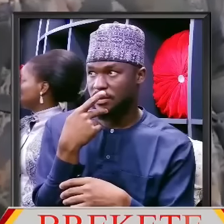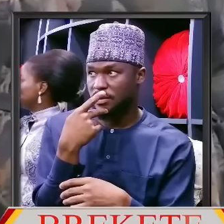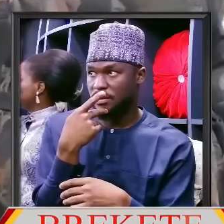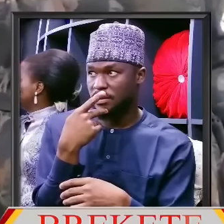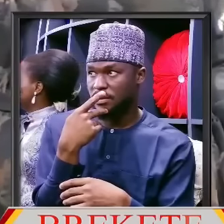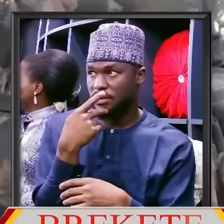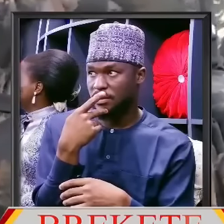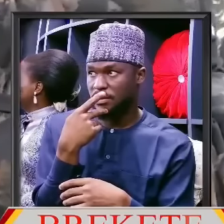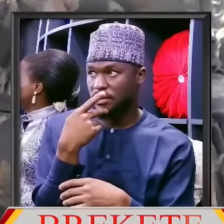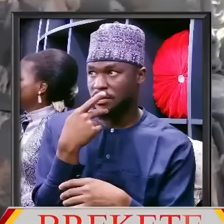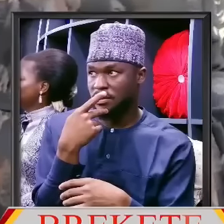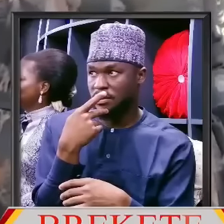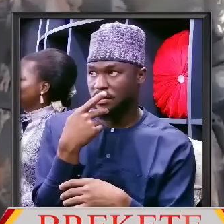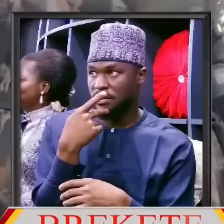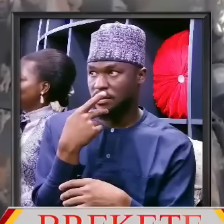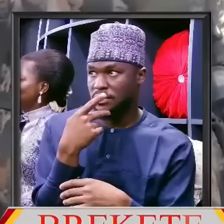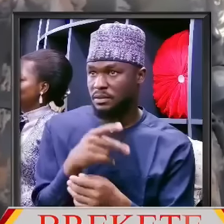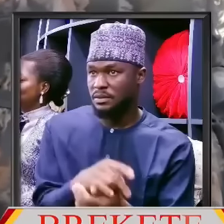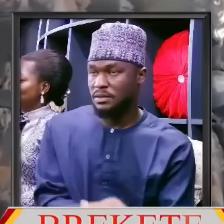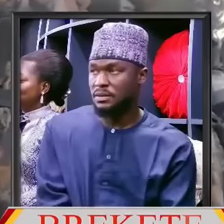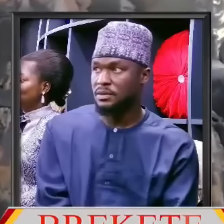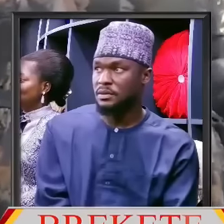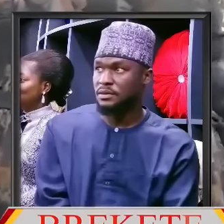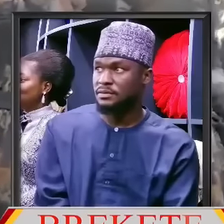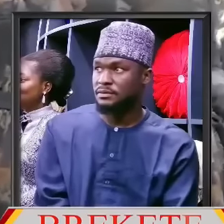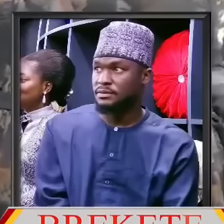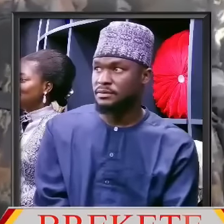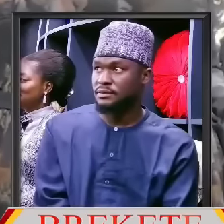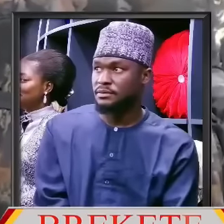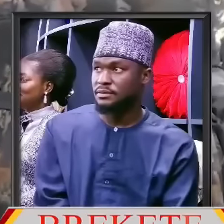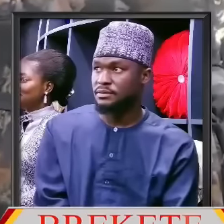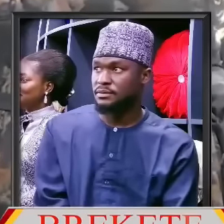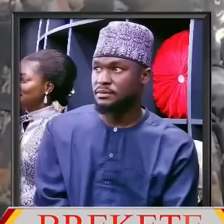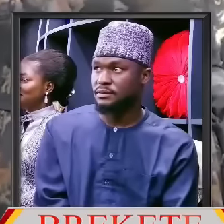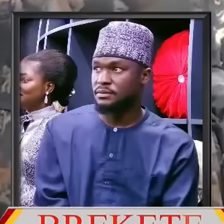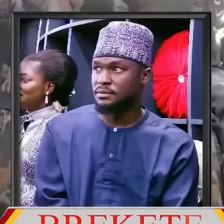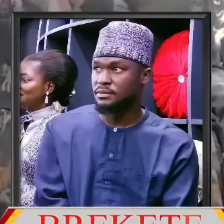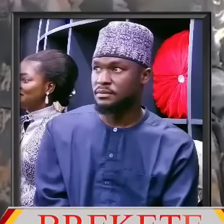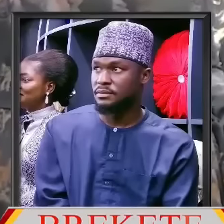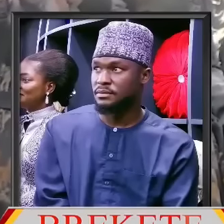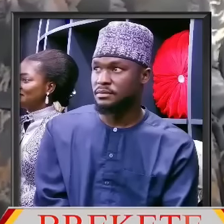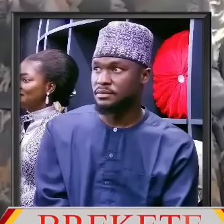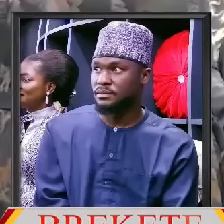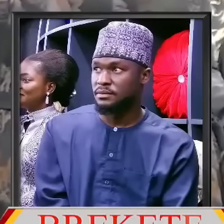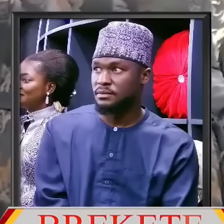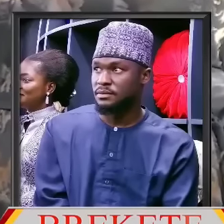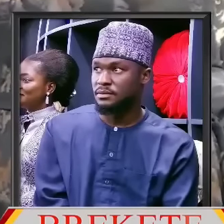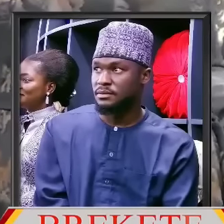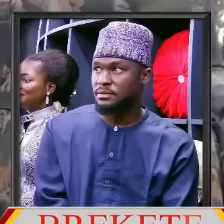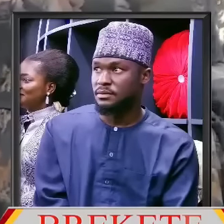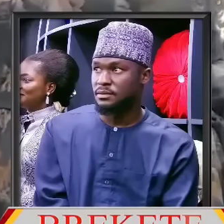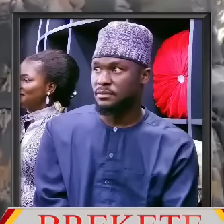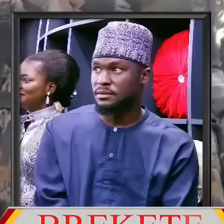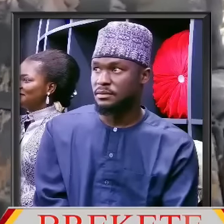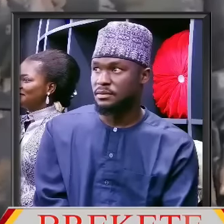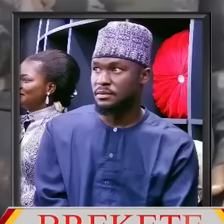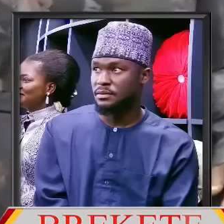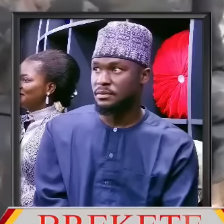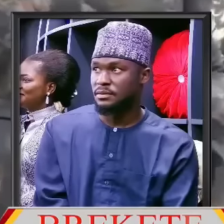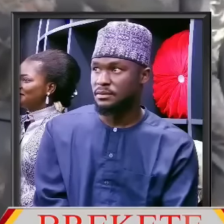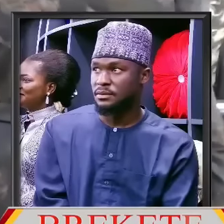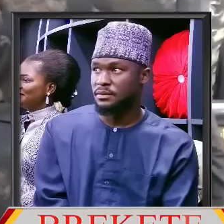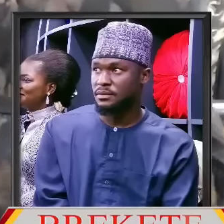I touch this. No, remove him. He gets something. Do like say you remove him small. Remove him small. Remove him. He wants to see the gray hair. Remove